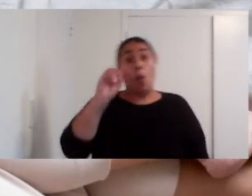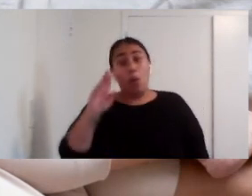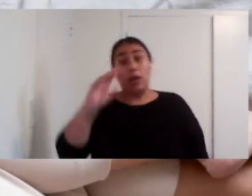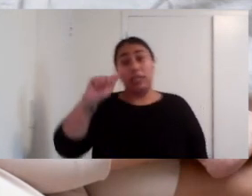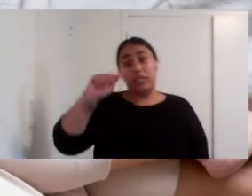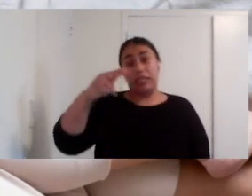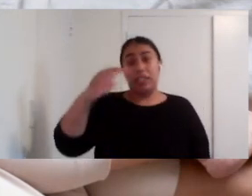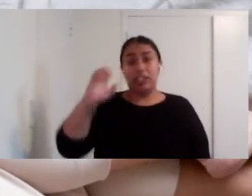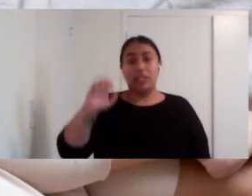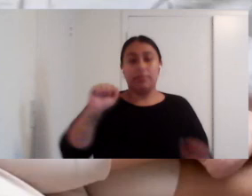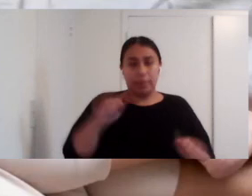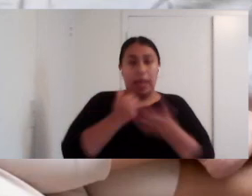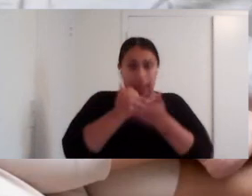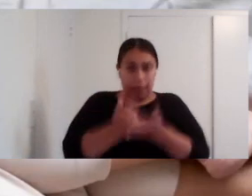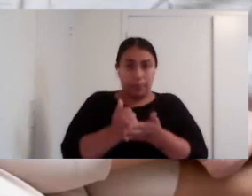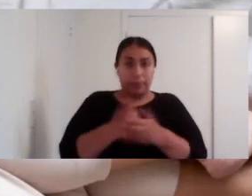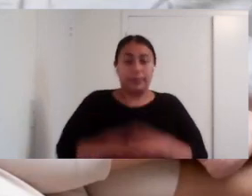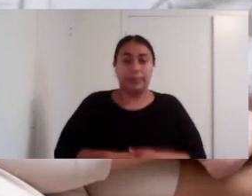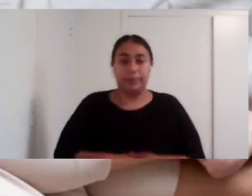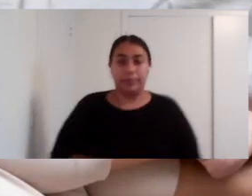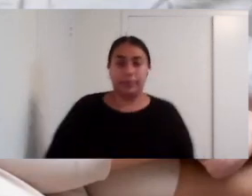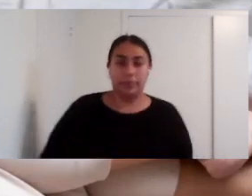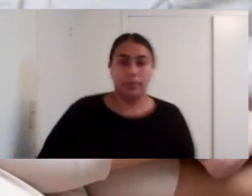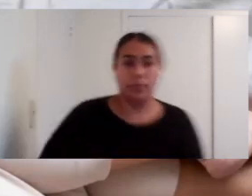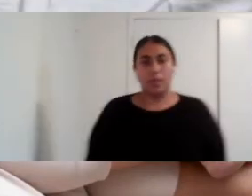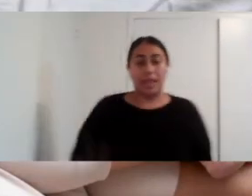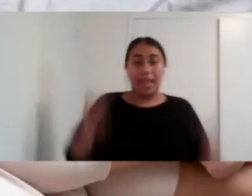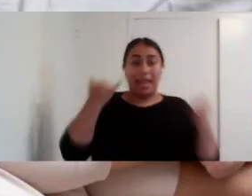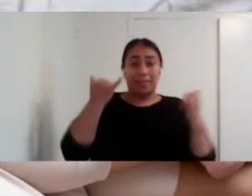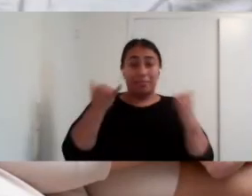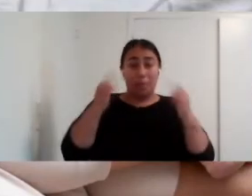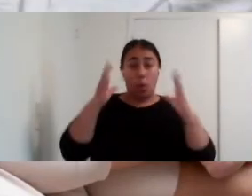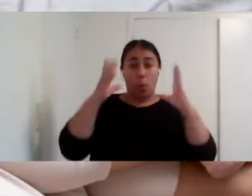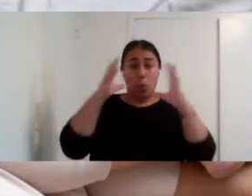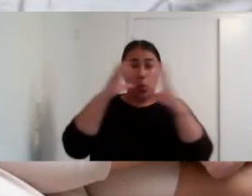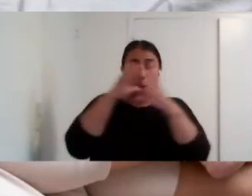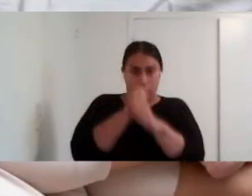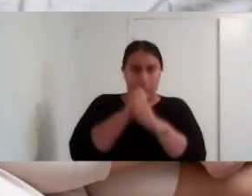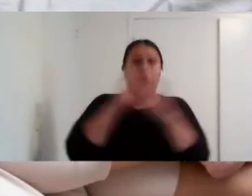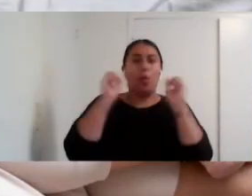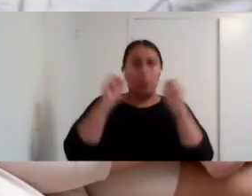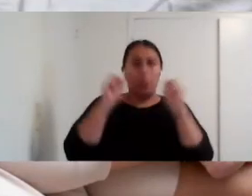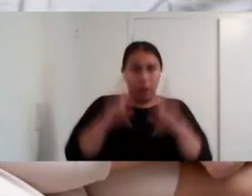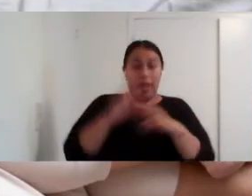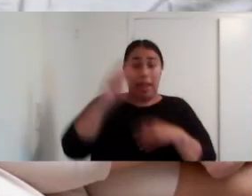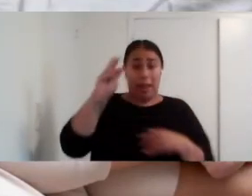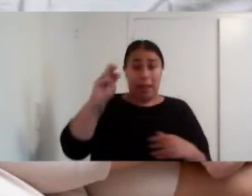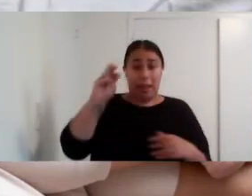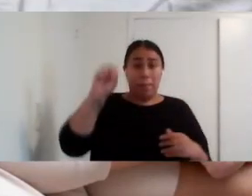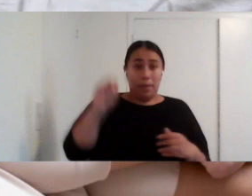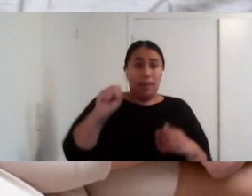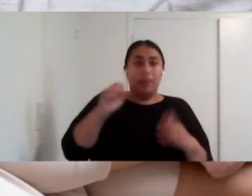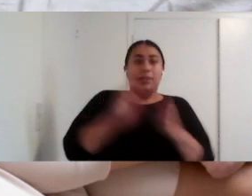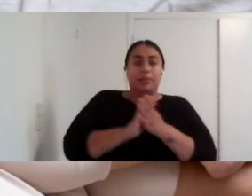pain. I've discussed with you guys how that occurs and the permeability that the immune system causes, right? We have migraines as a type of headache